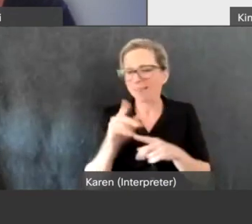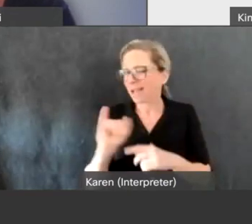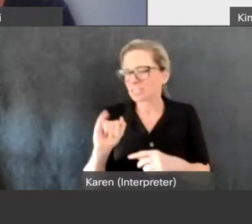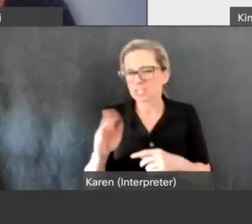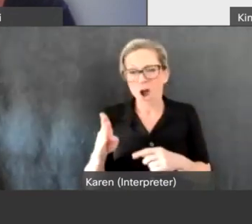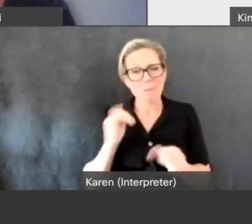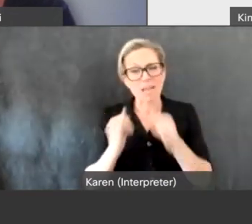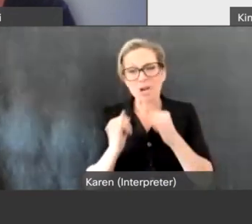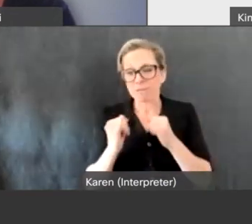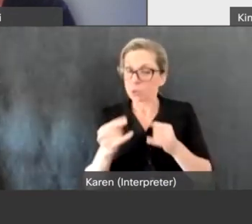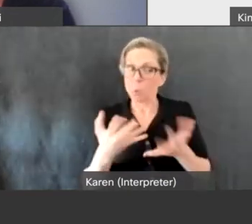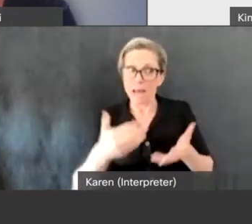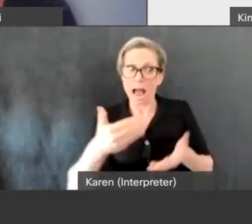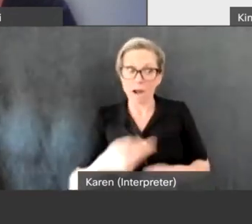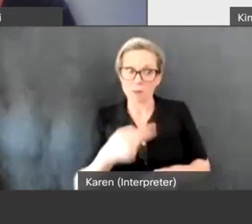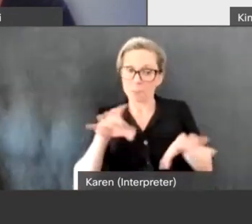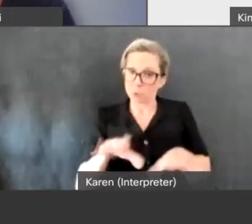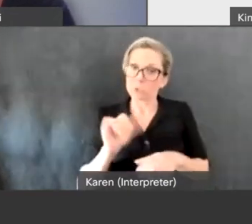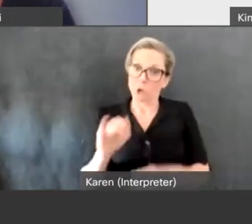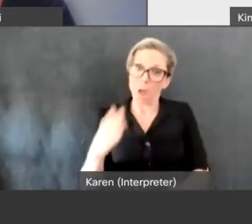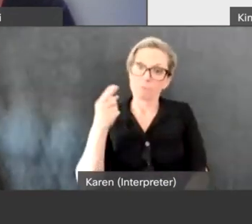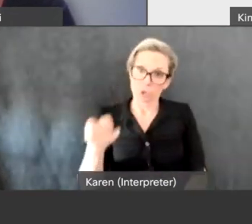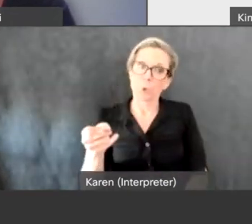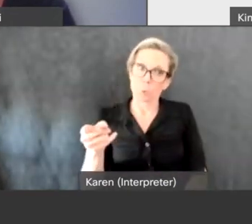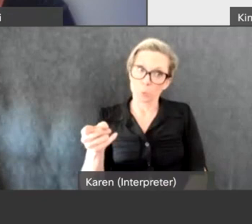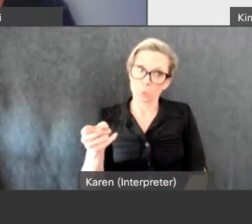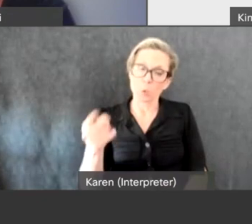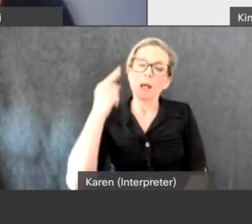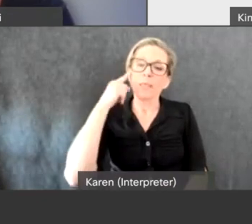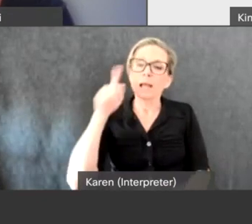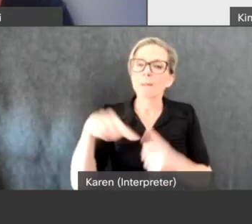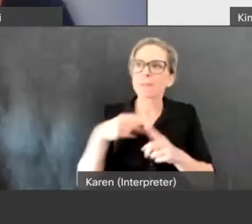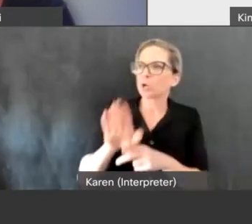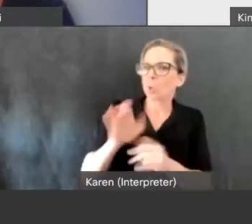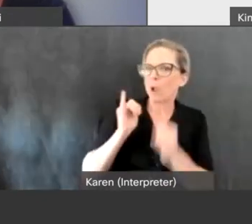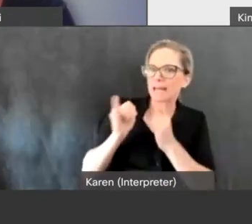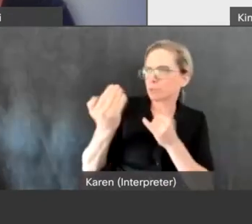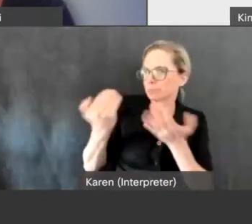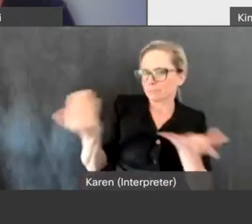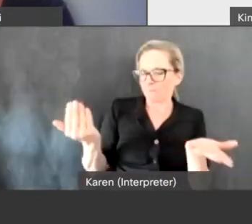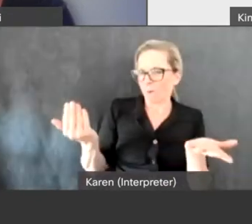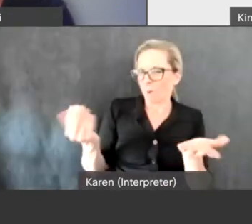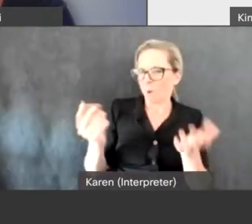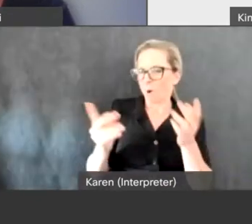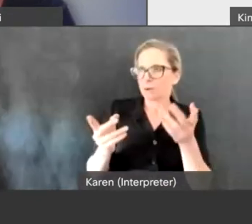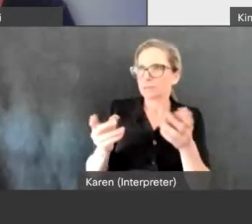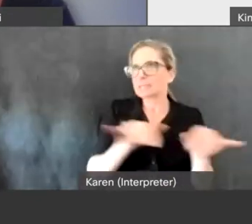looking to hire them to do a job. And you just think about all the interviews you've been on and ask them those kinds of questions.